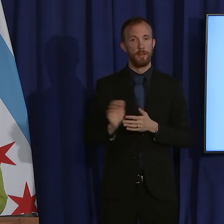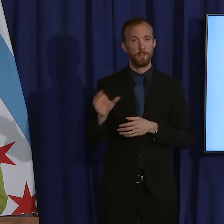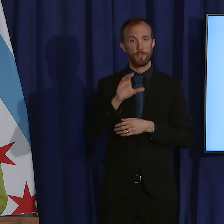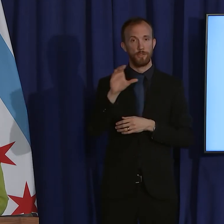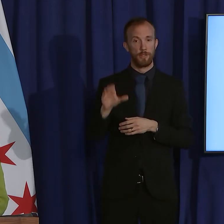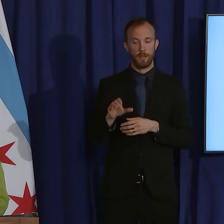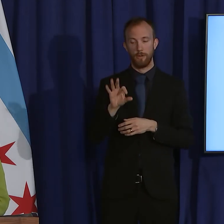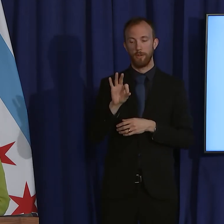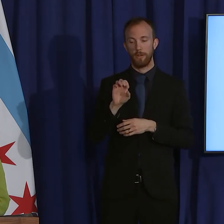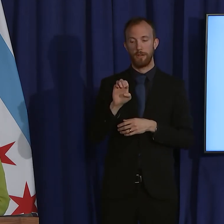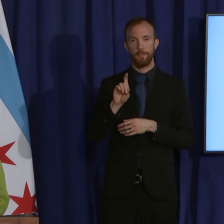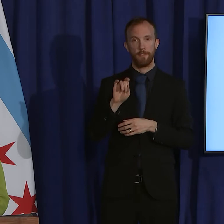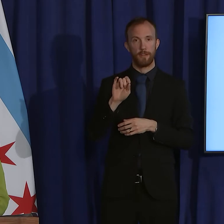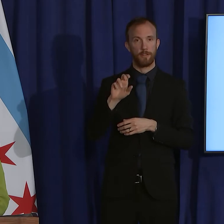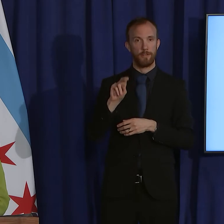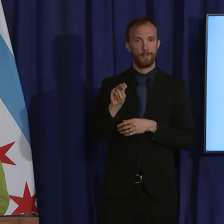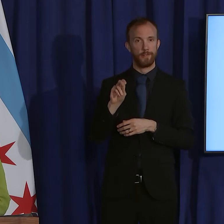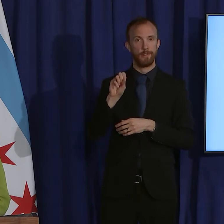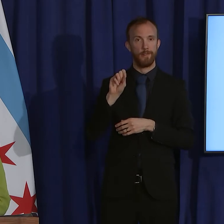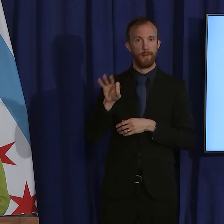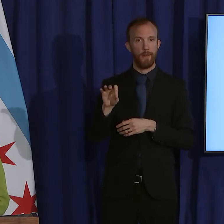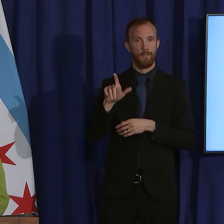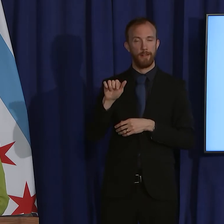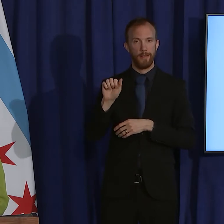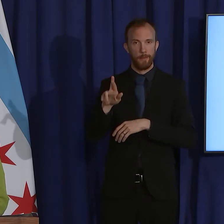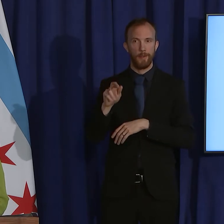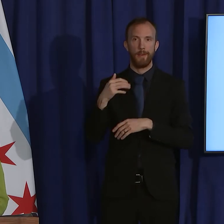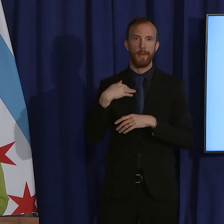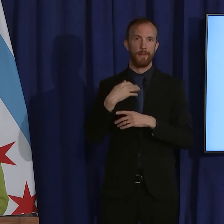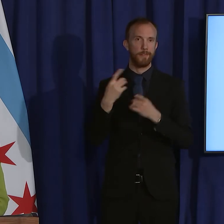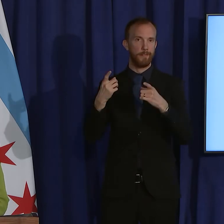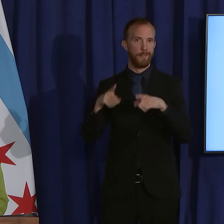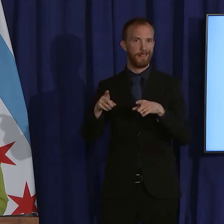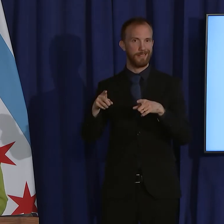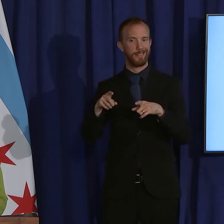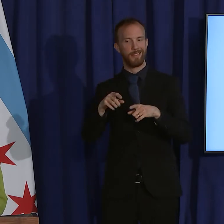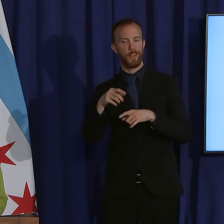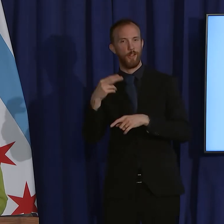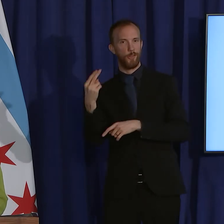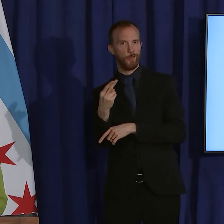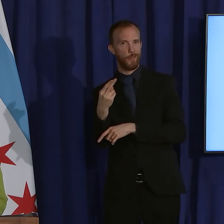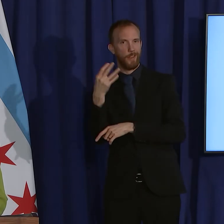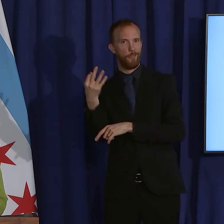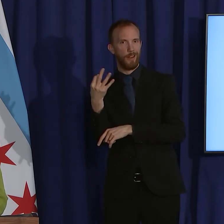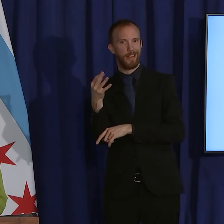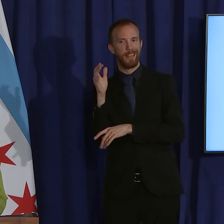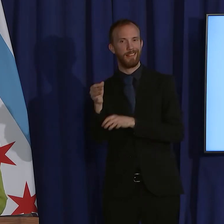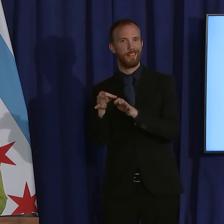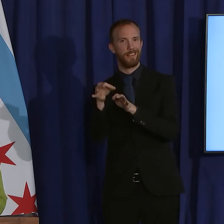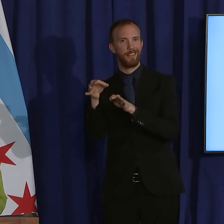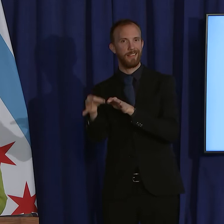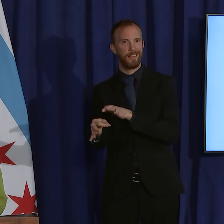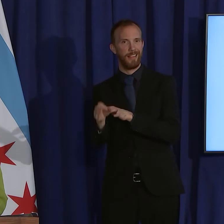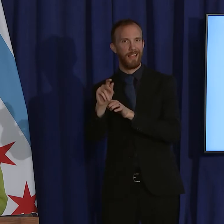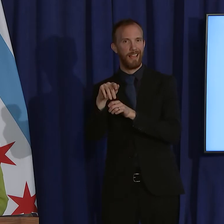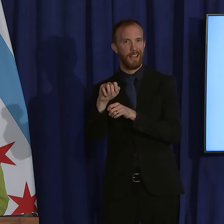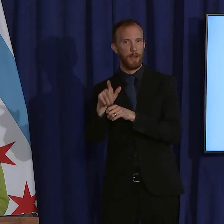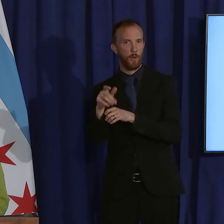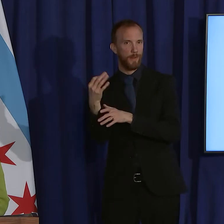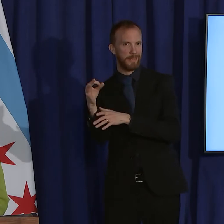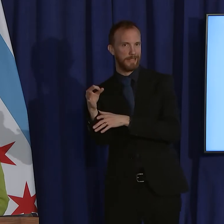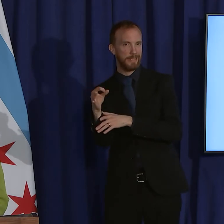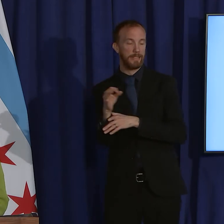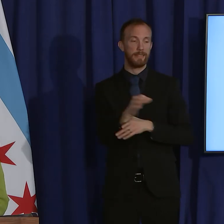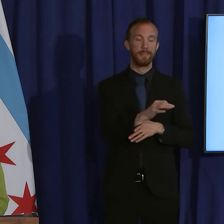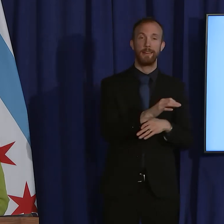of Labor points of dispensing for Thursday and Friday that are at this point being postponed until the week of the 19th. We had a kickoff event scheduled in